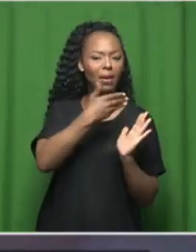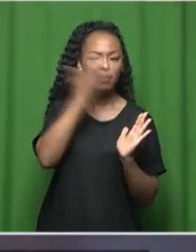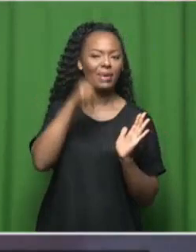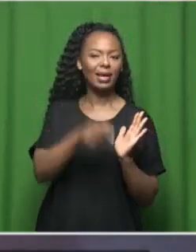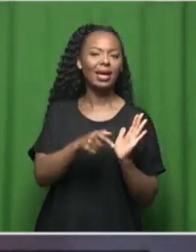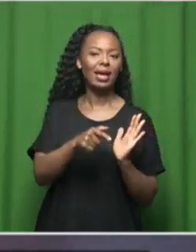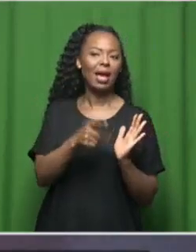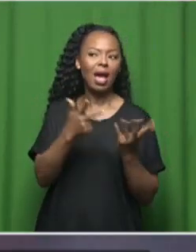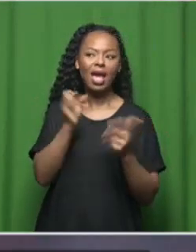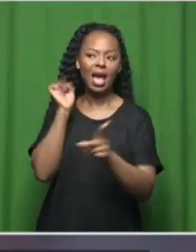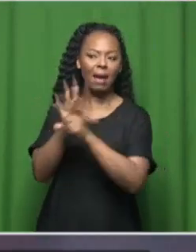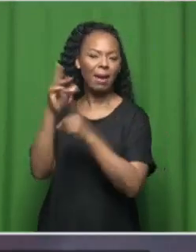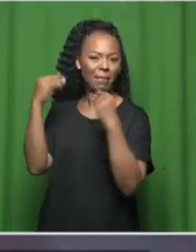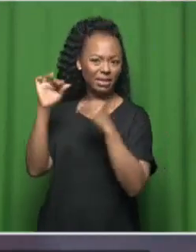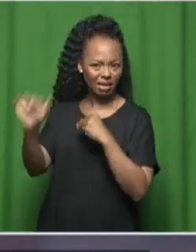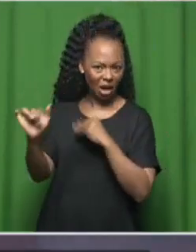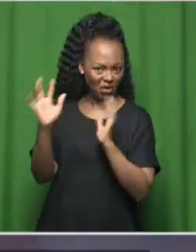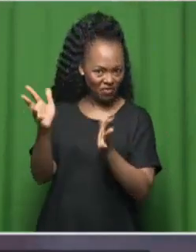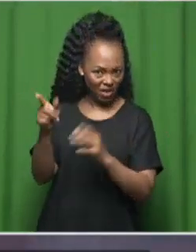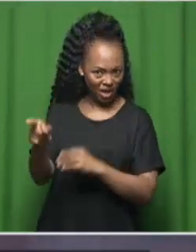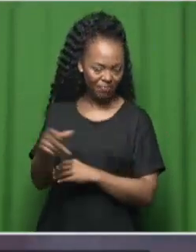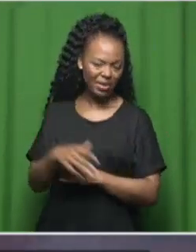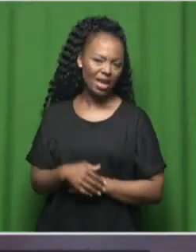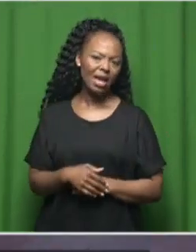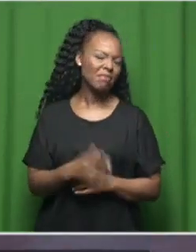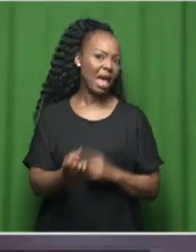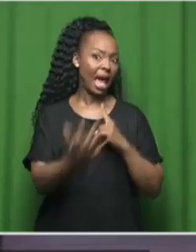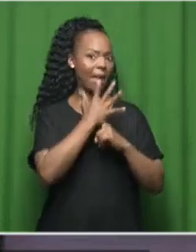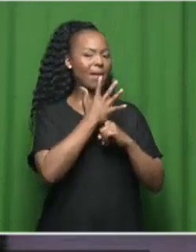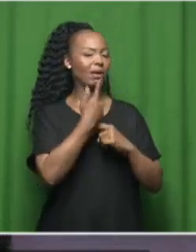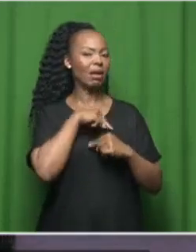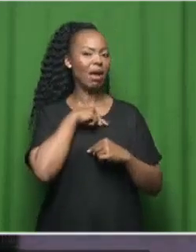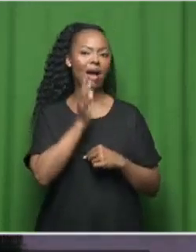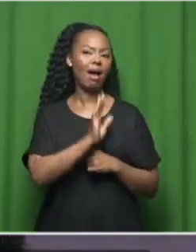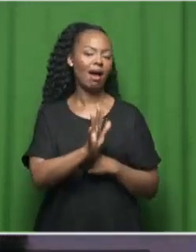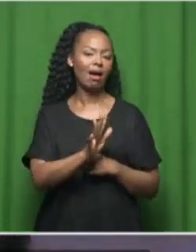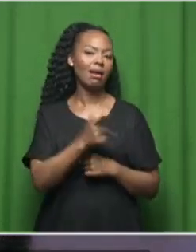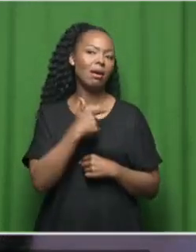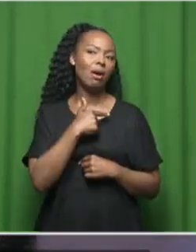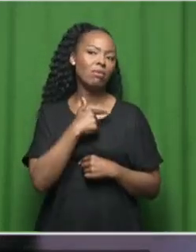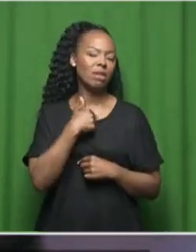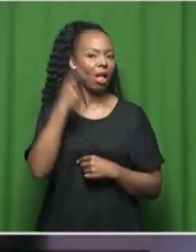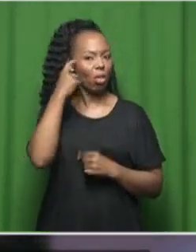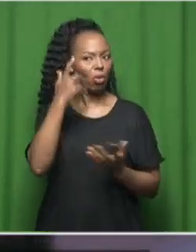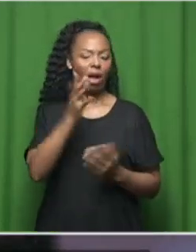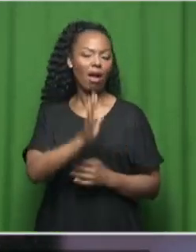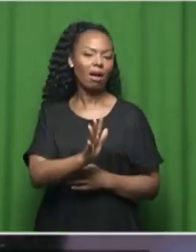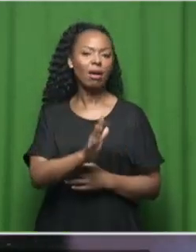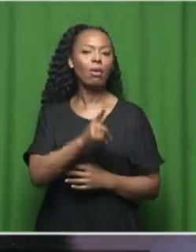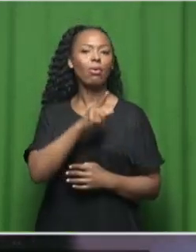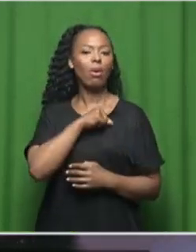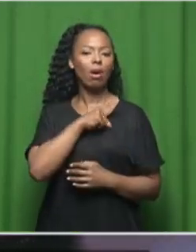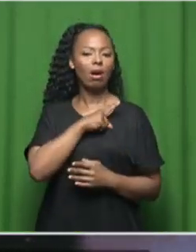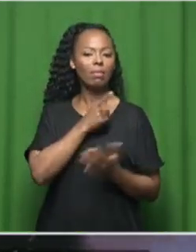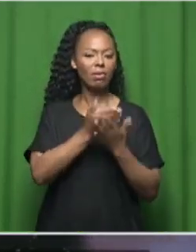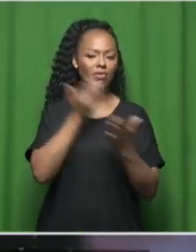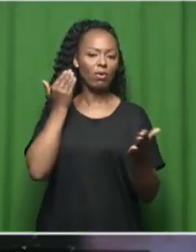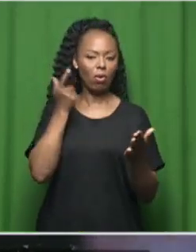that they've affected. And obviously, we were alerted to the fact that our stuff was out